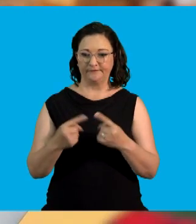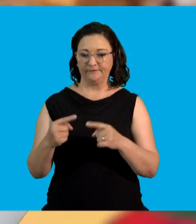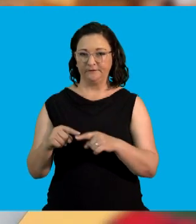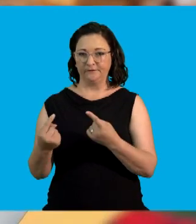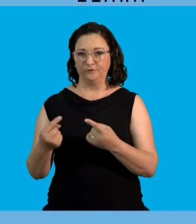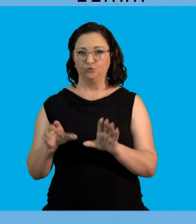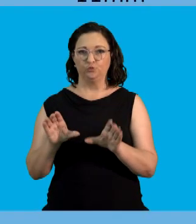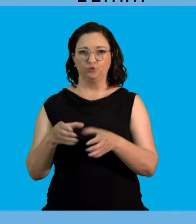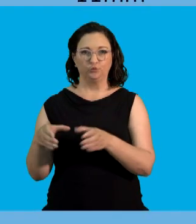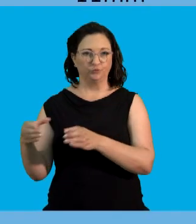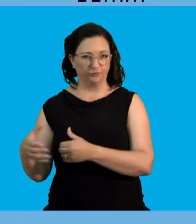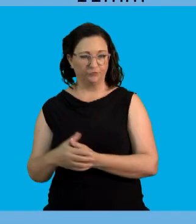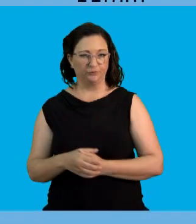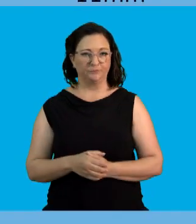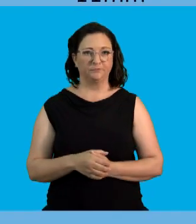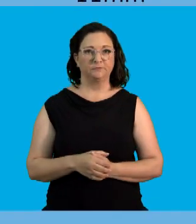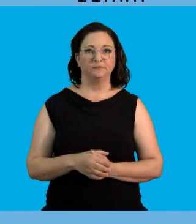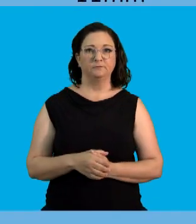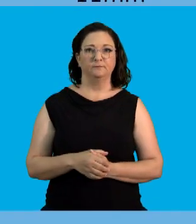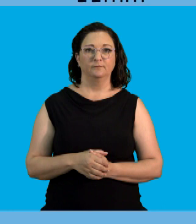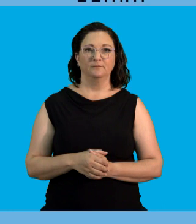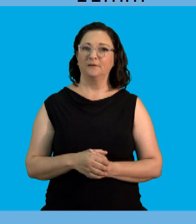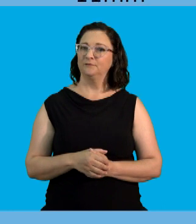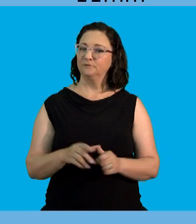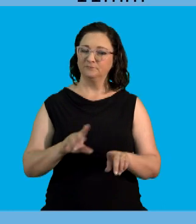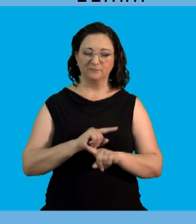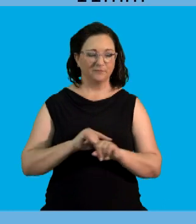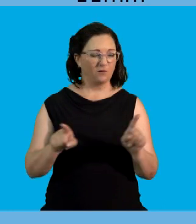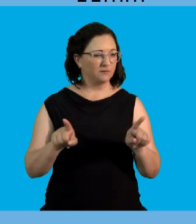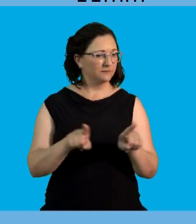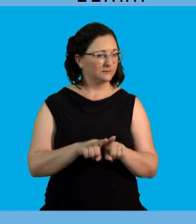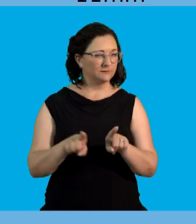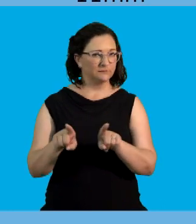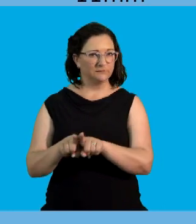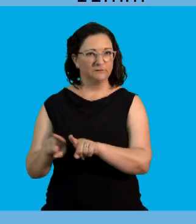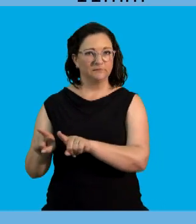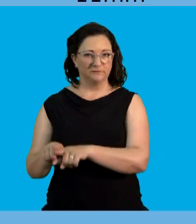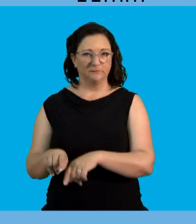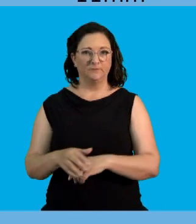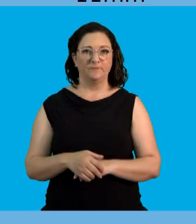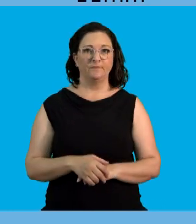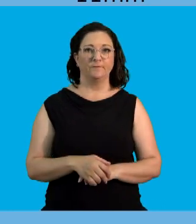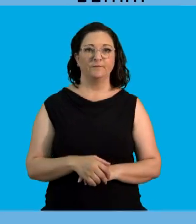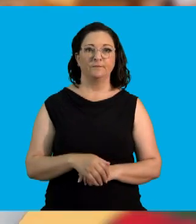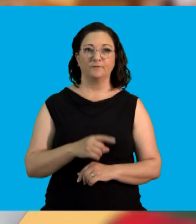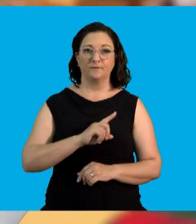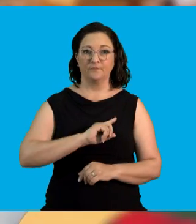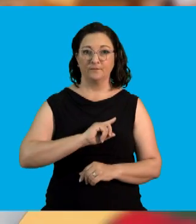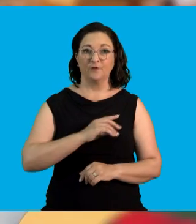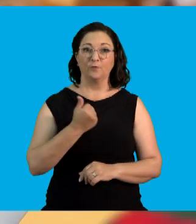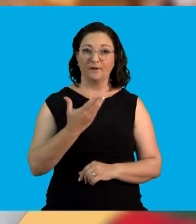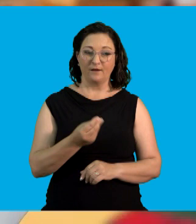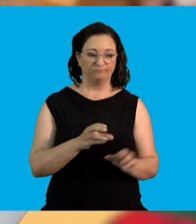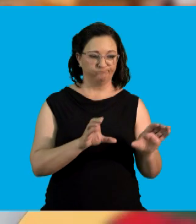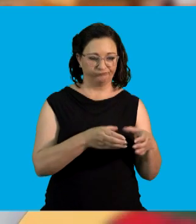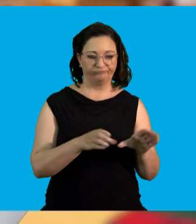of particles or different groups of material that they are not similar to each other. We have brass, iron, steel, so we have different categories